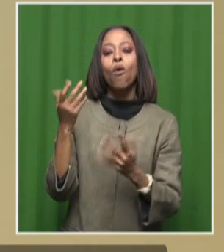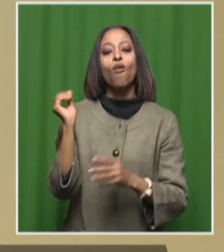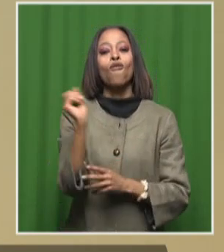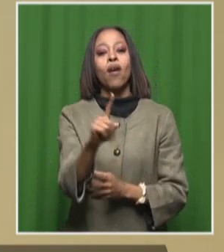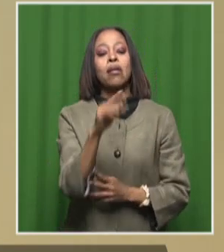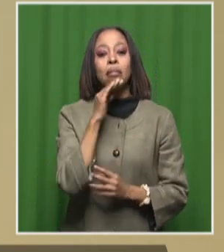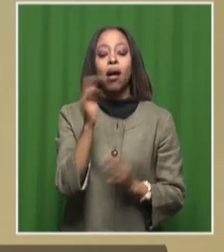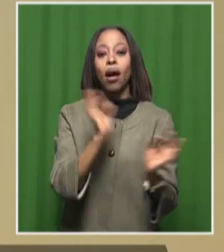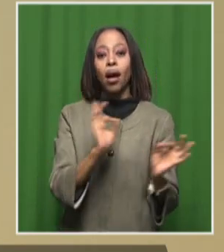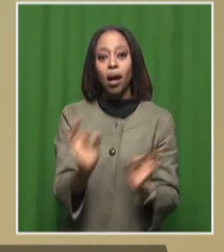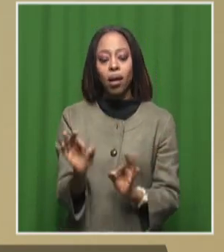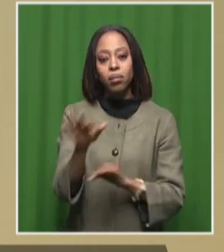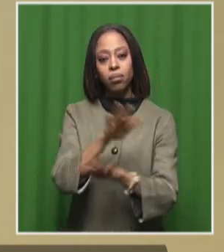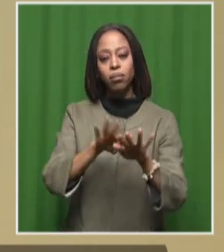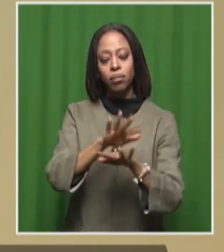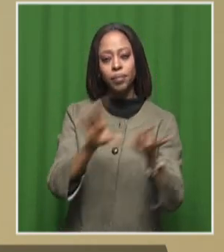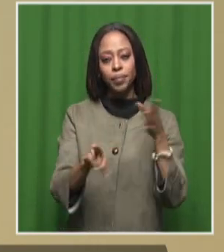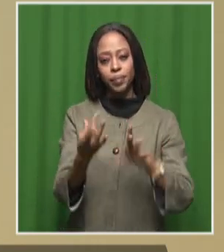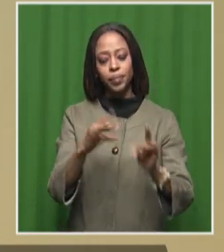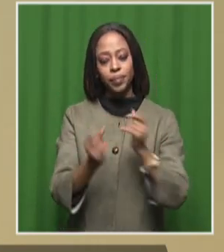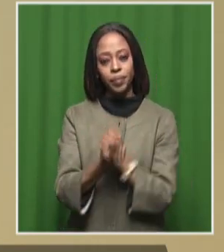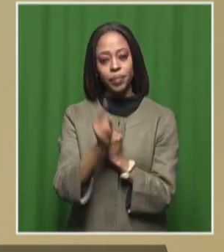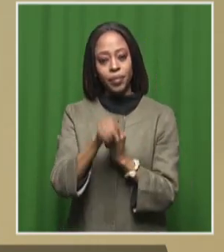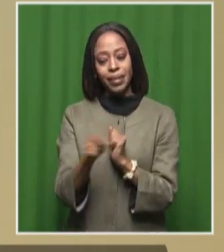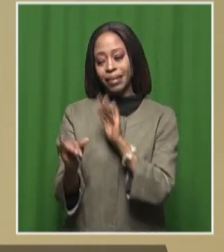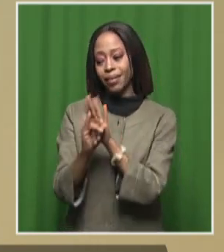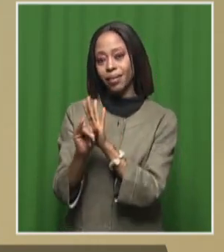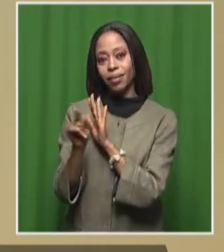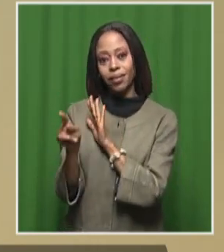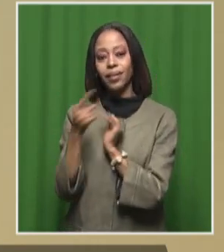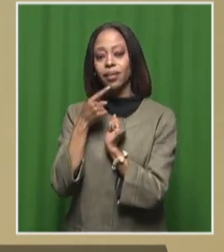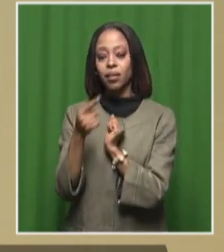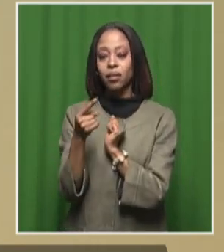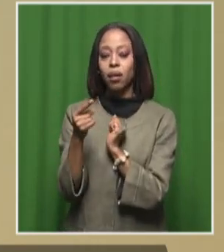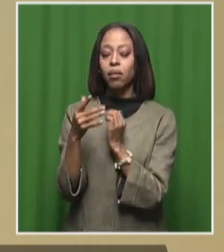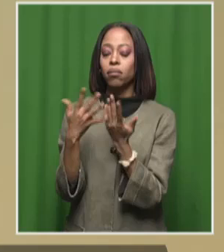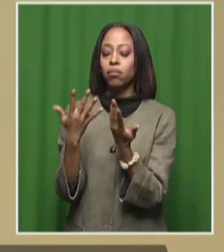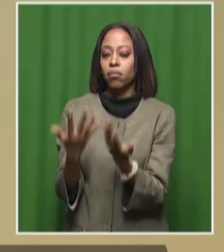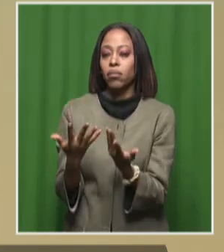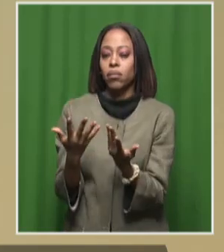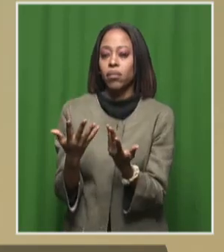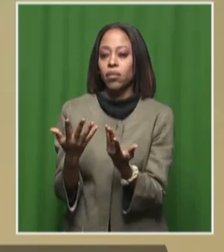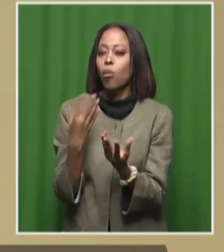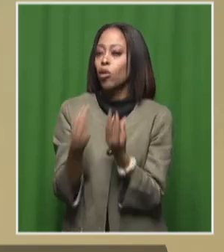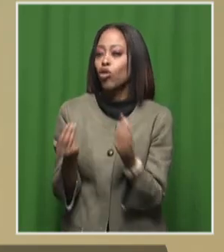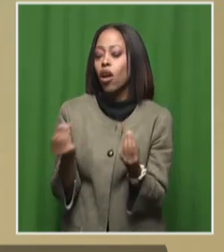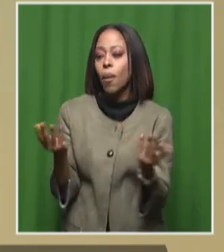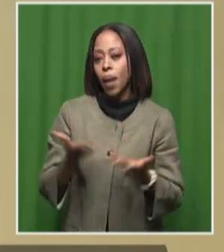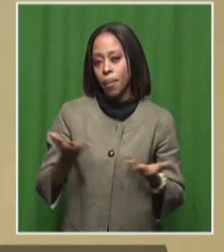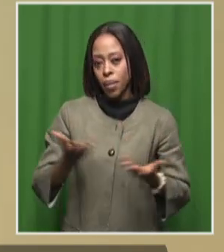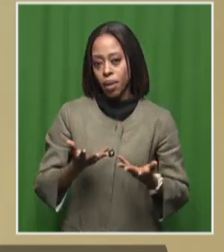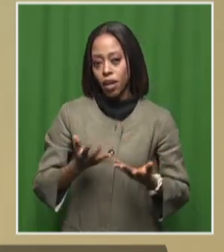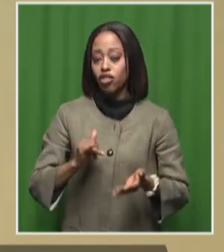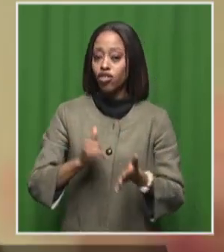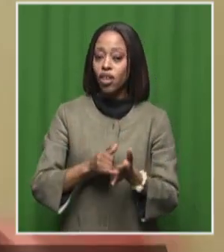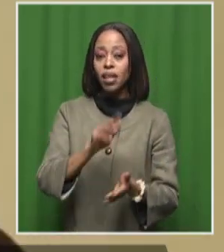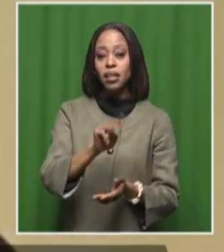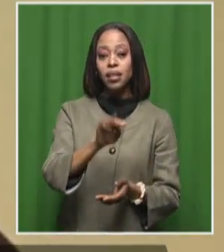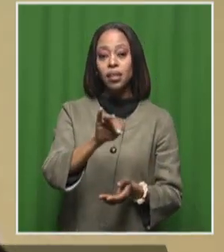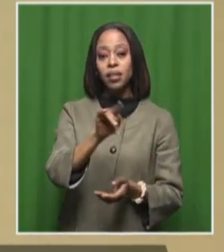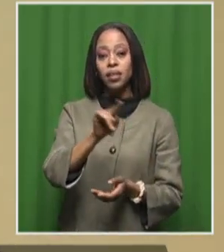situation analysis that identifies where are the unvaccinated children, not only for measles, but